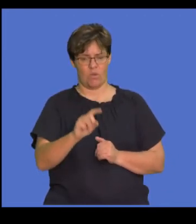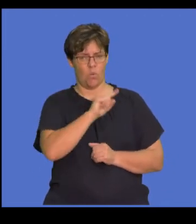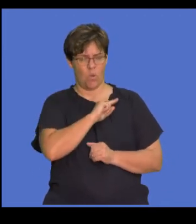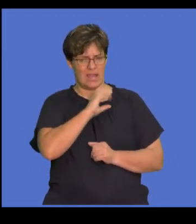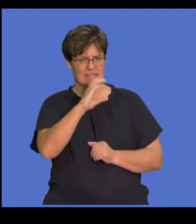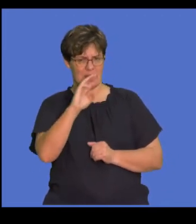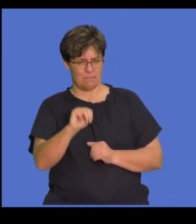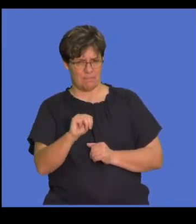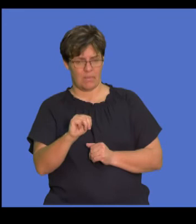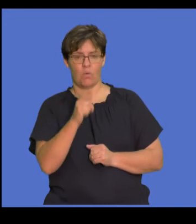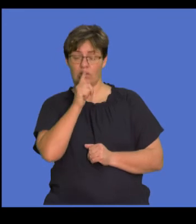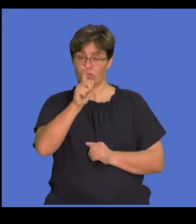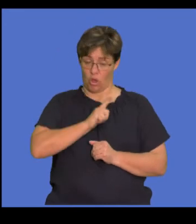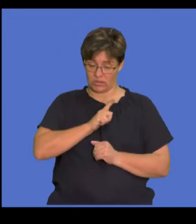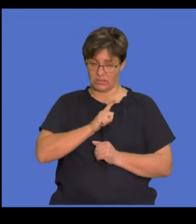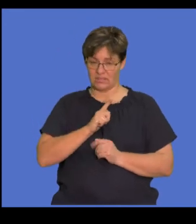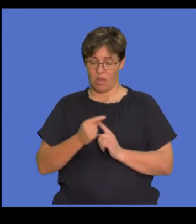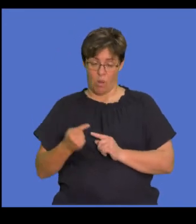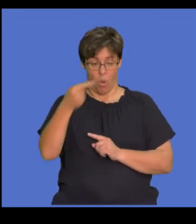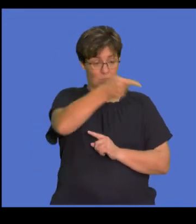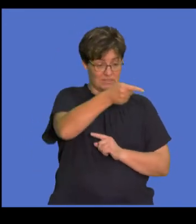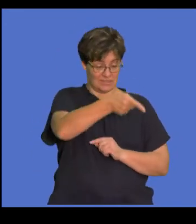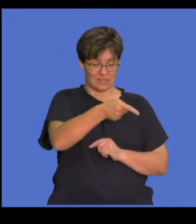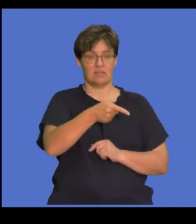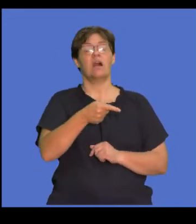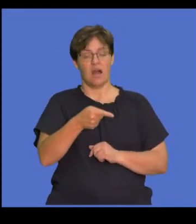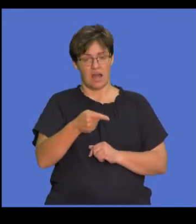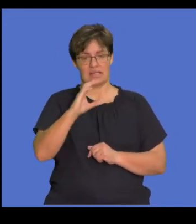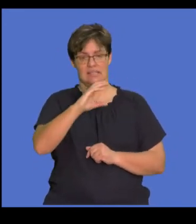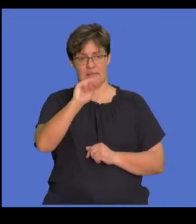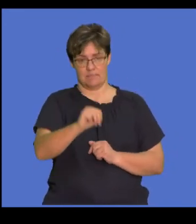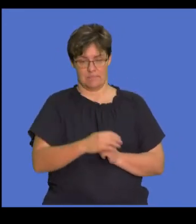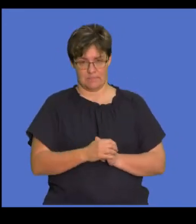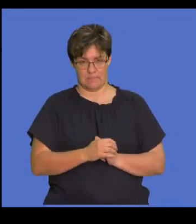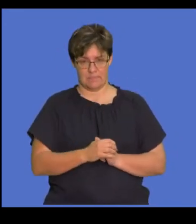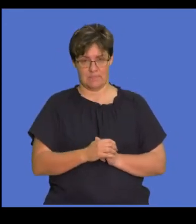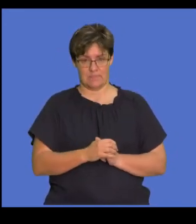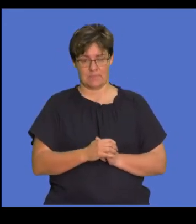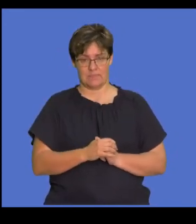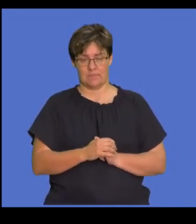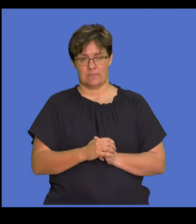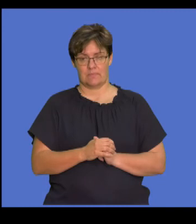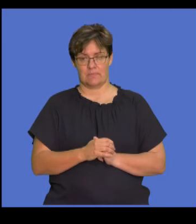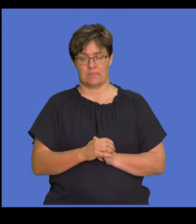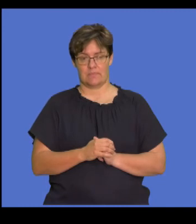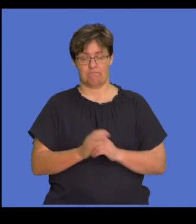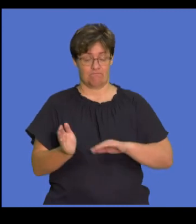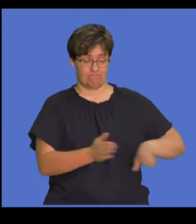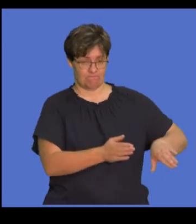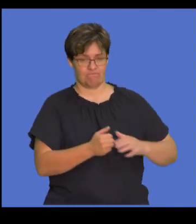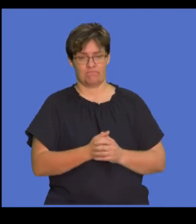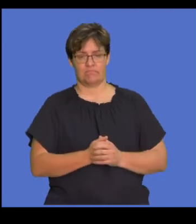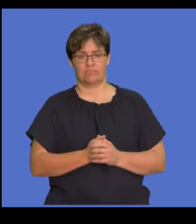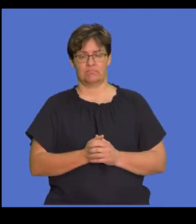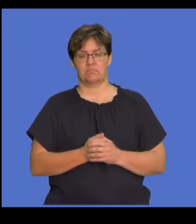centimeters. Why centimeters? Because we're told that the opposite side is in centimeters.